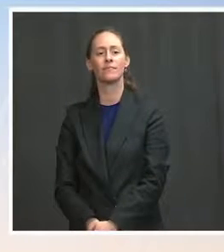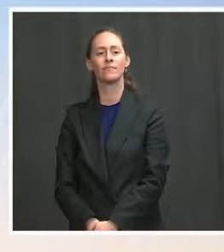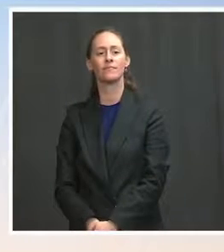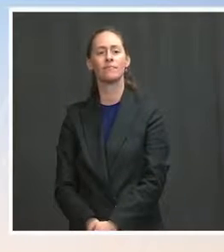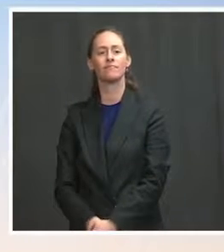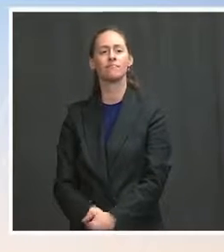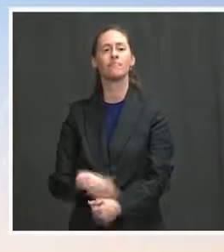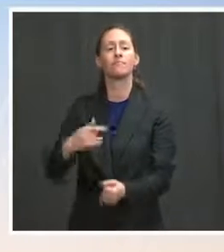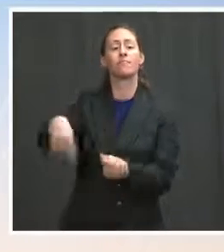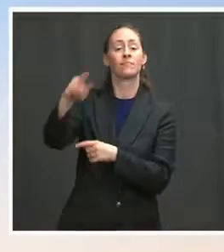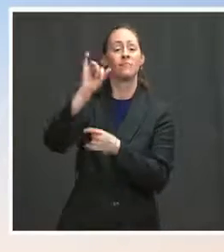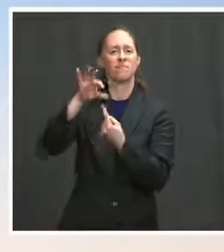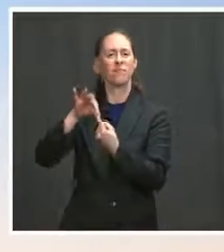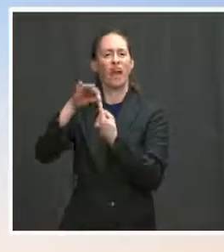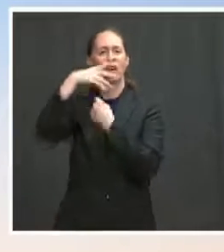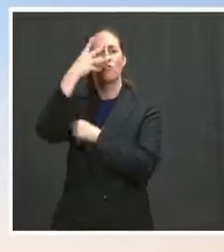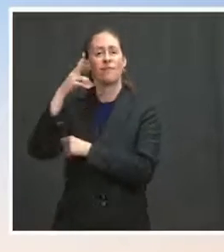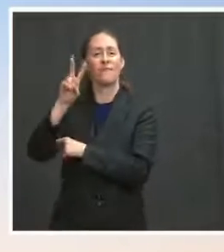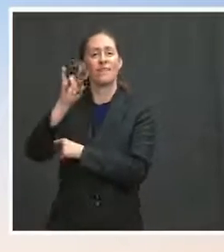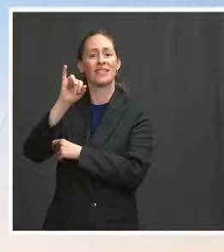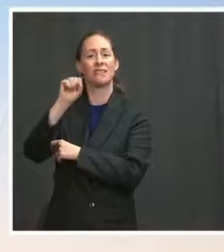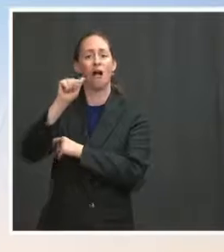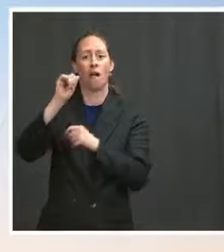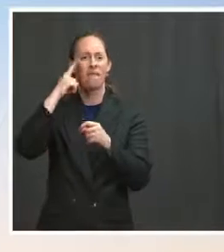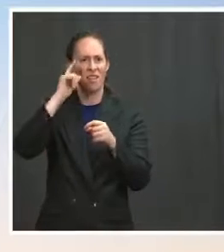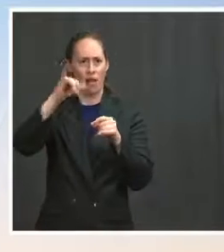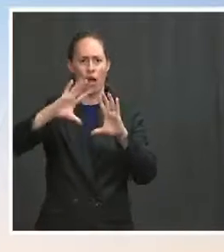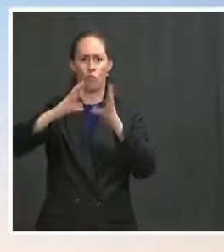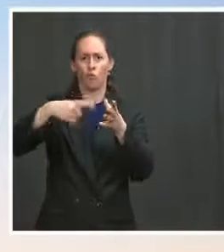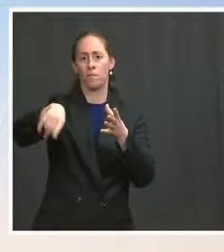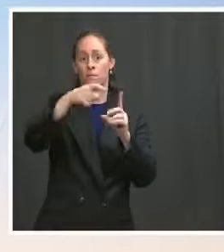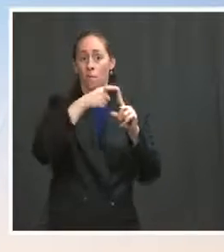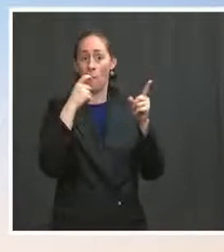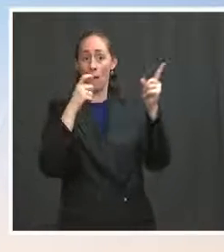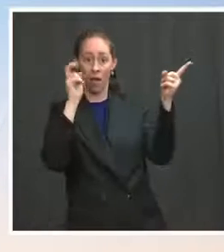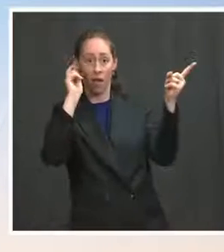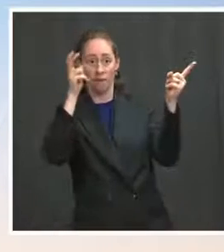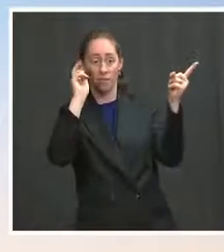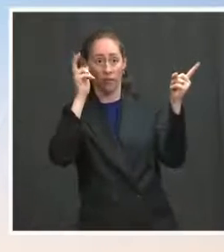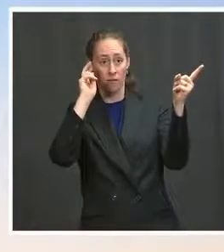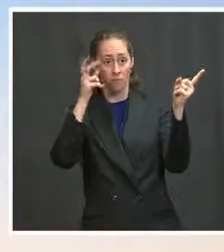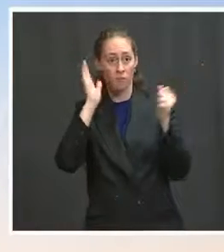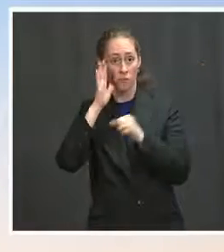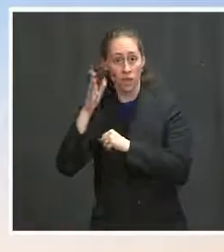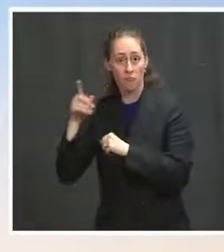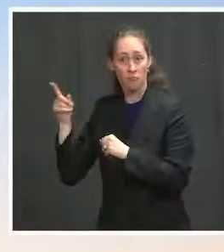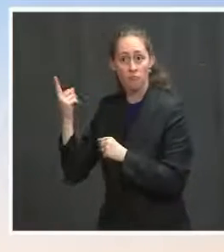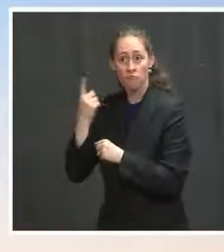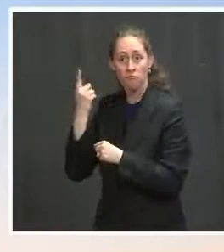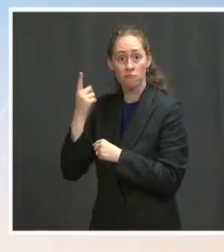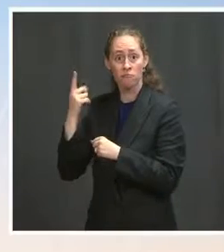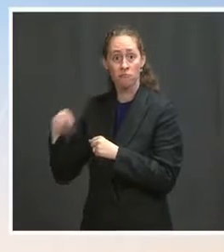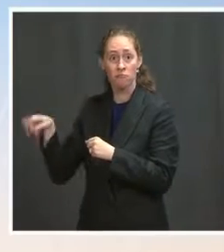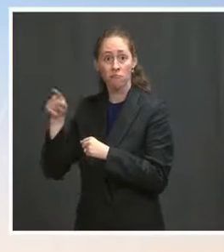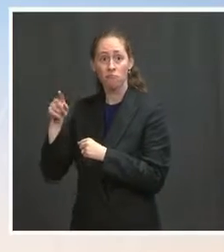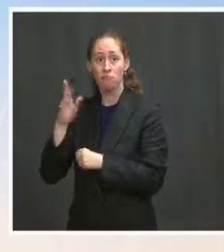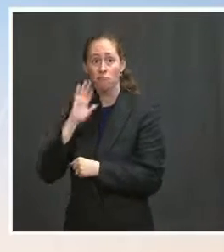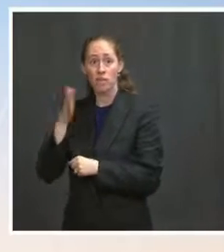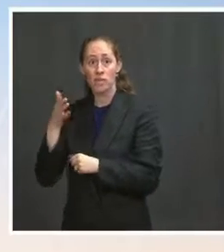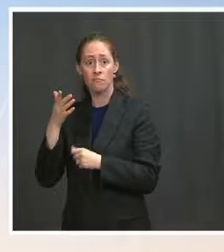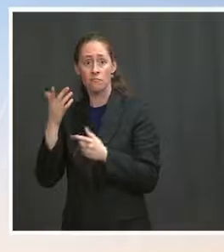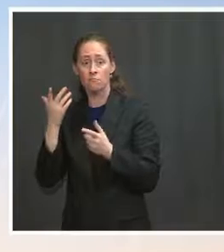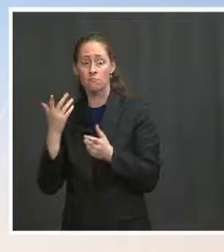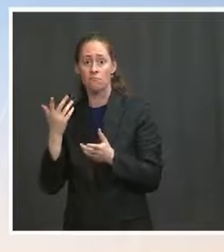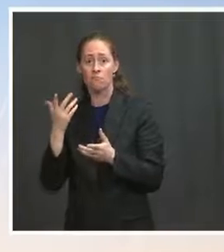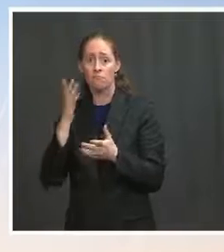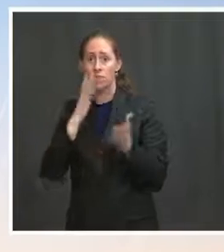visa population from Afghanistan, does the United States plan to protect those translators and people who